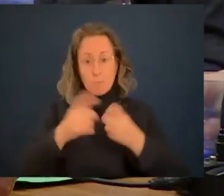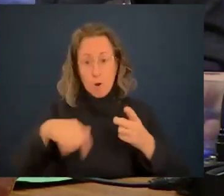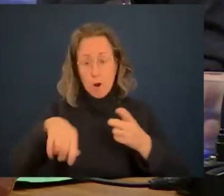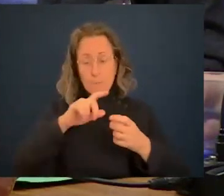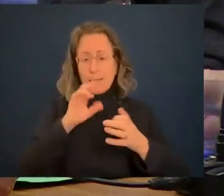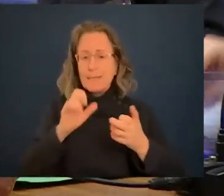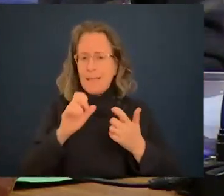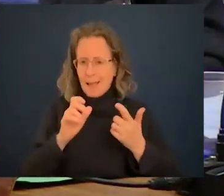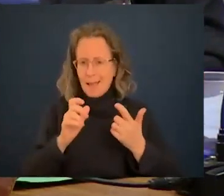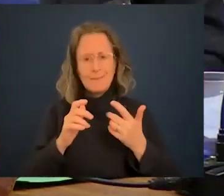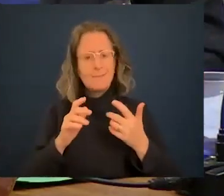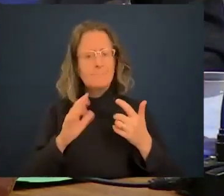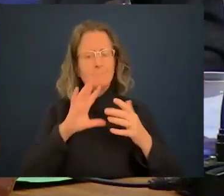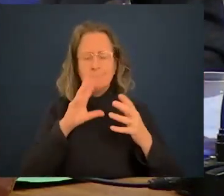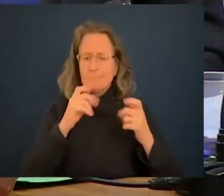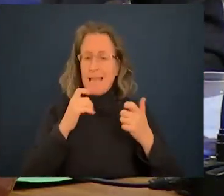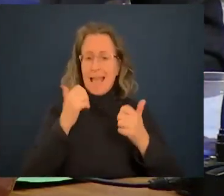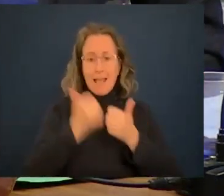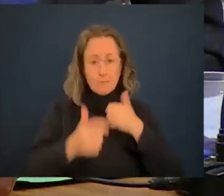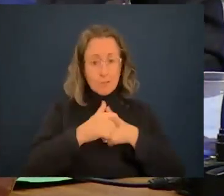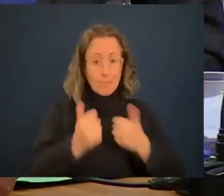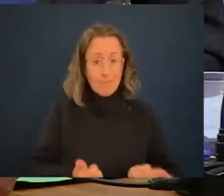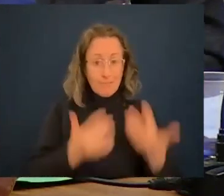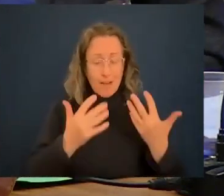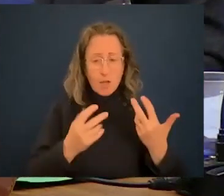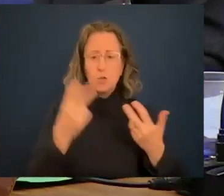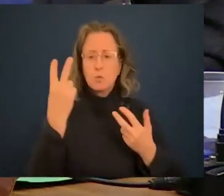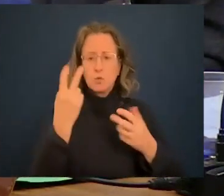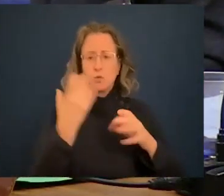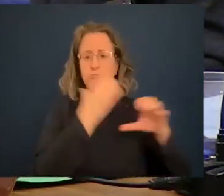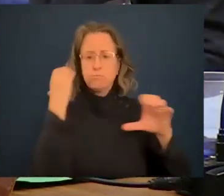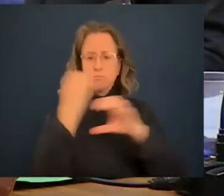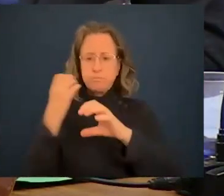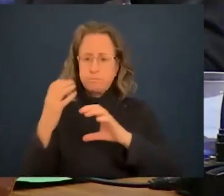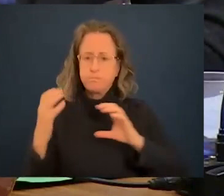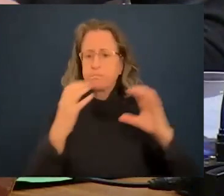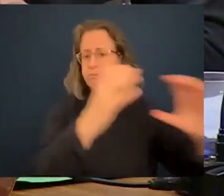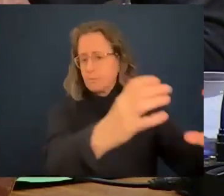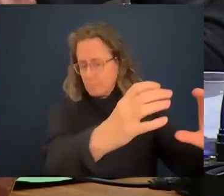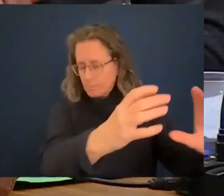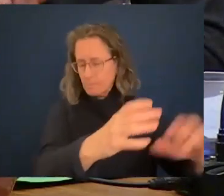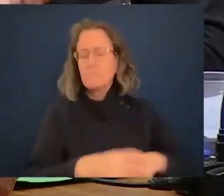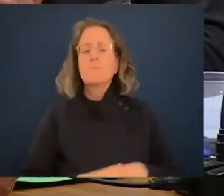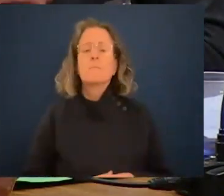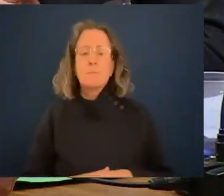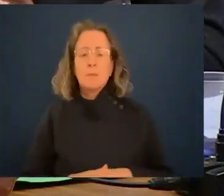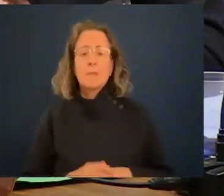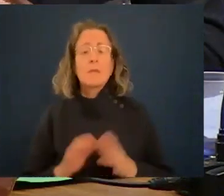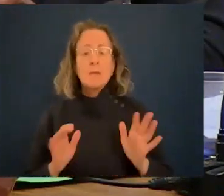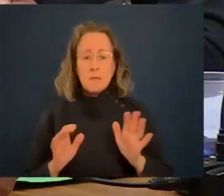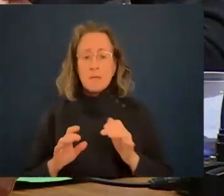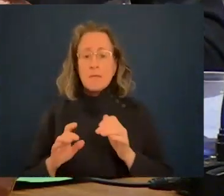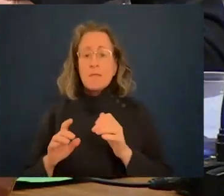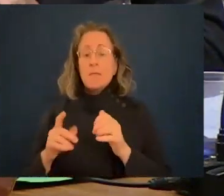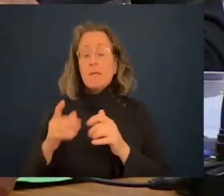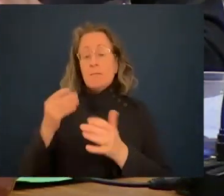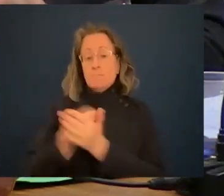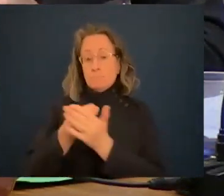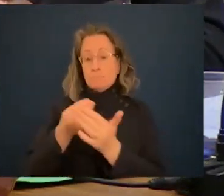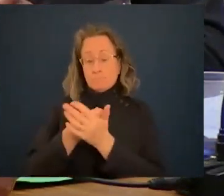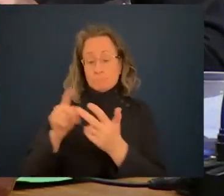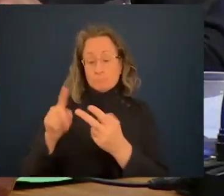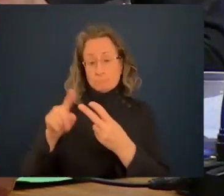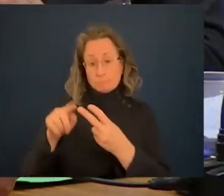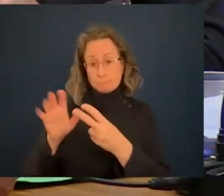two engines the immediate need for the Fire EMS startup cost set-aside project is to allow